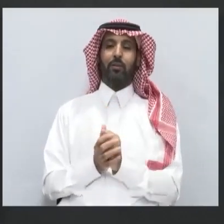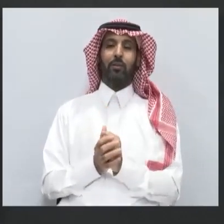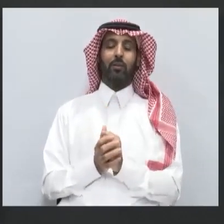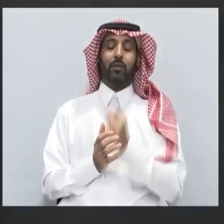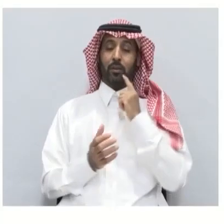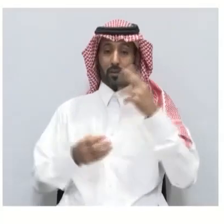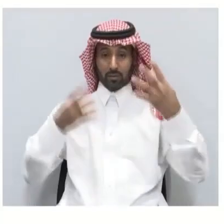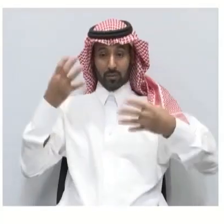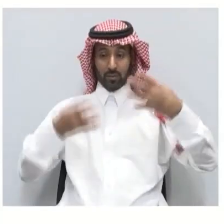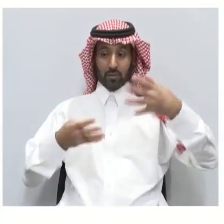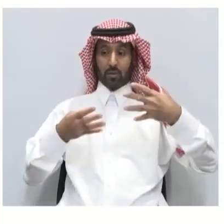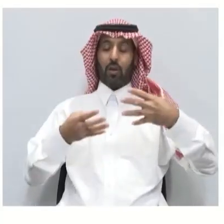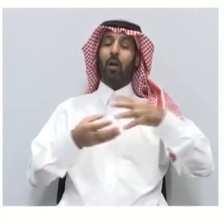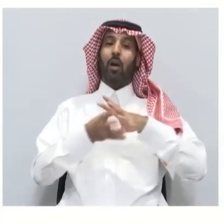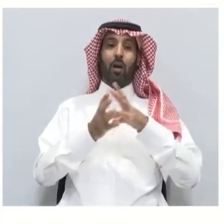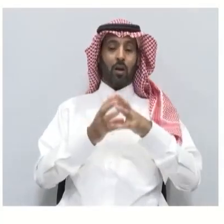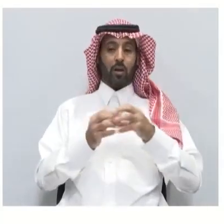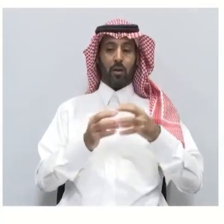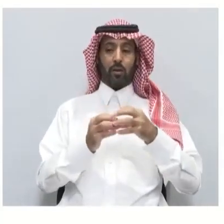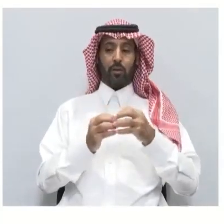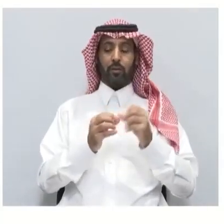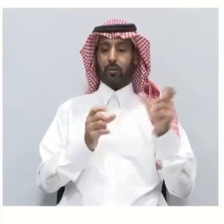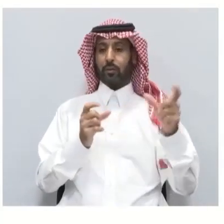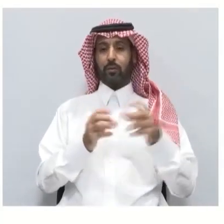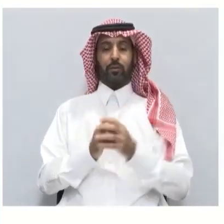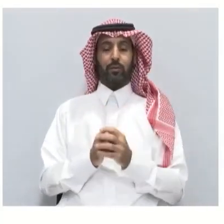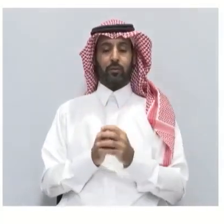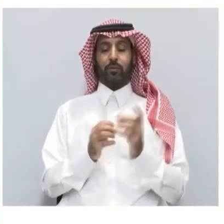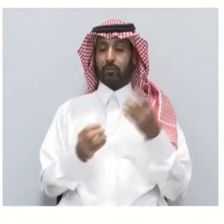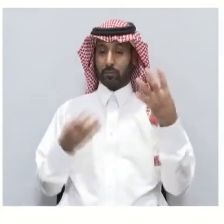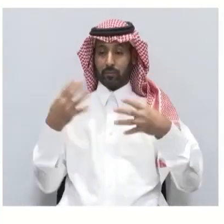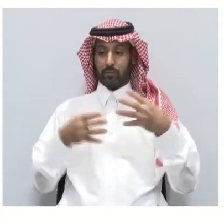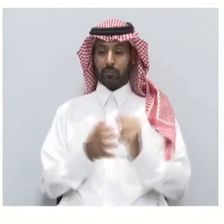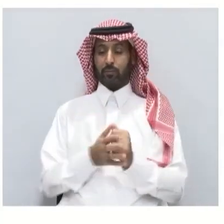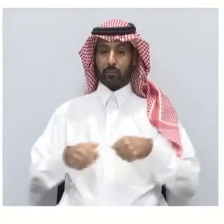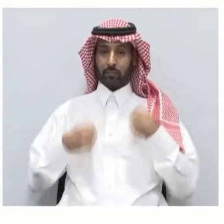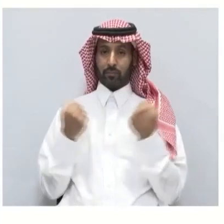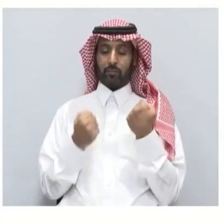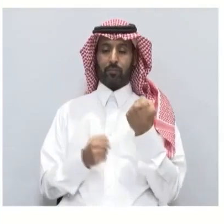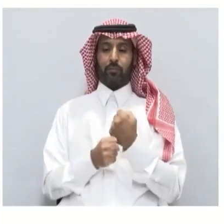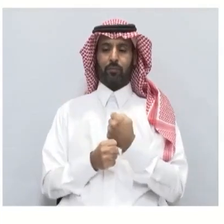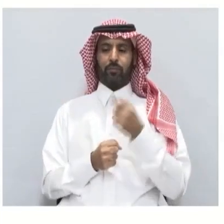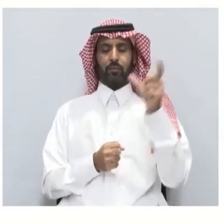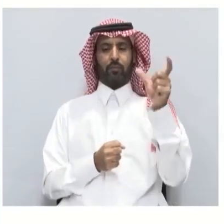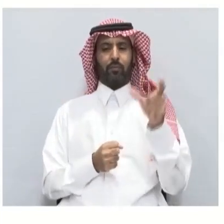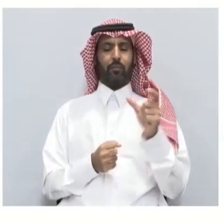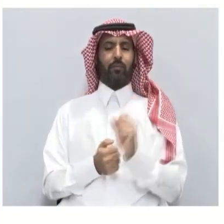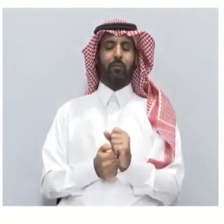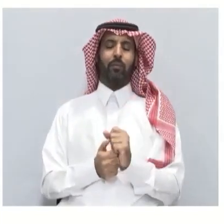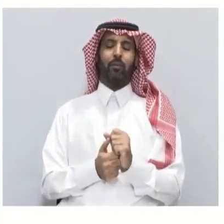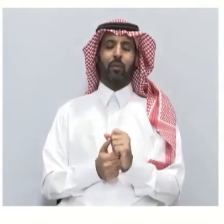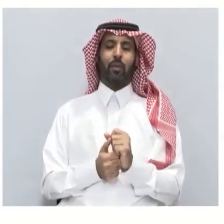Match words with their meanings. Answer true or false about crime's information. Practice the verb collocations with